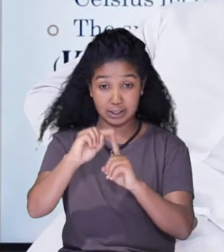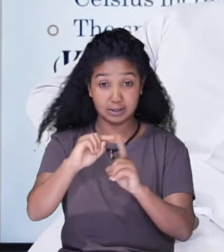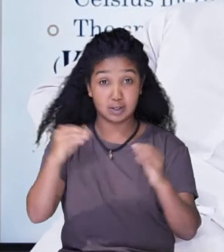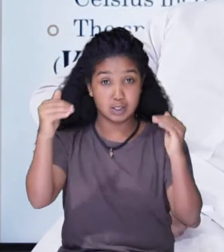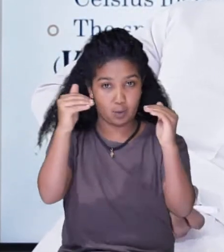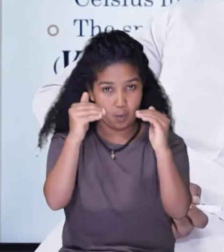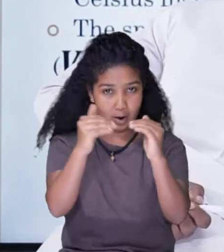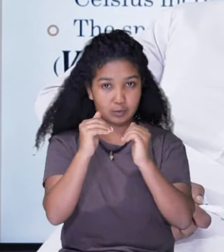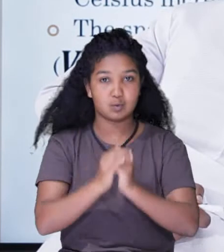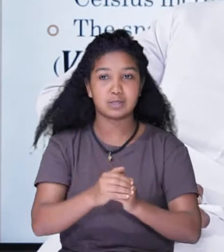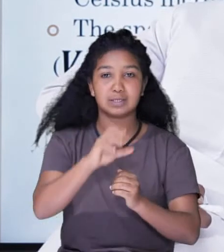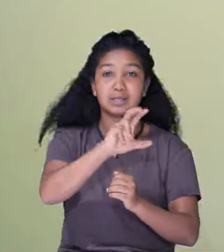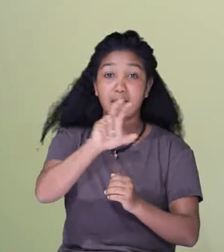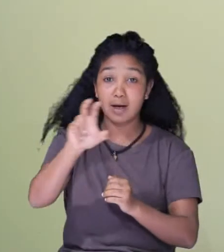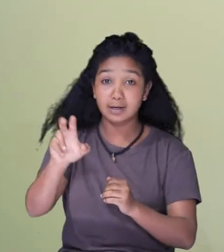equal to